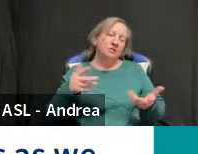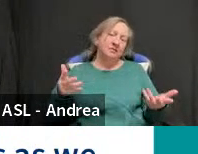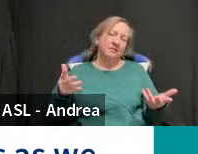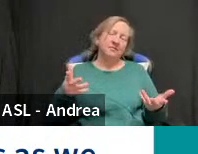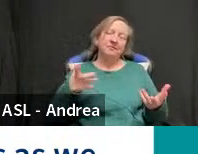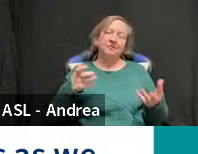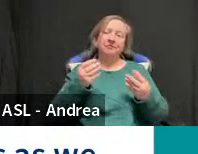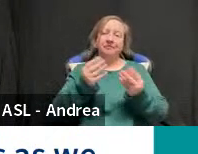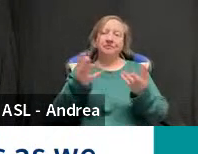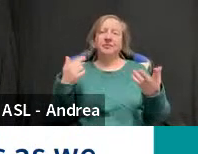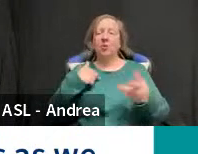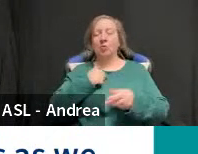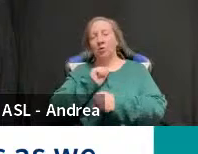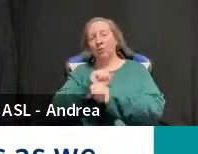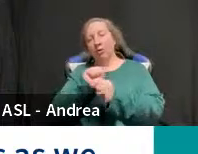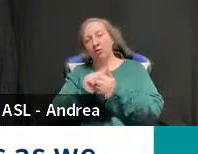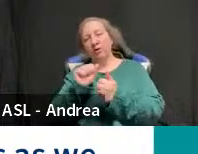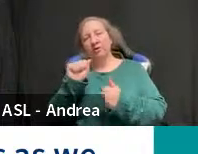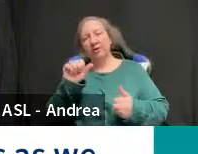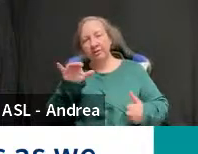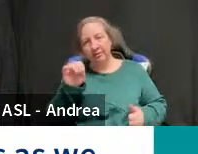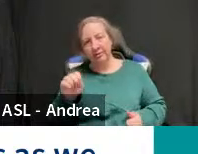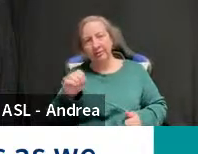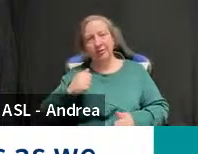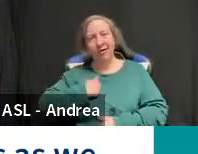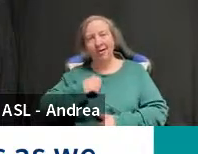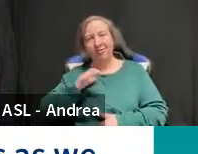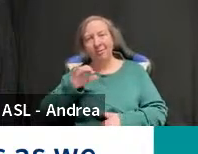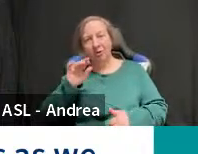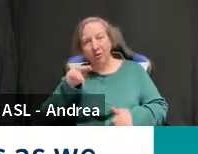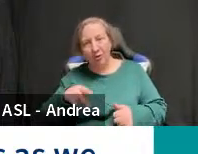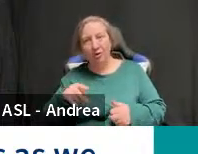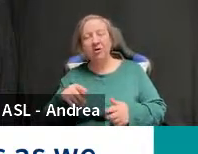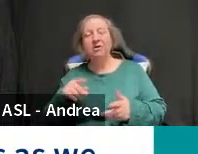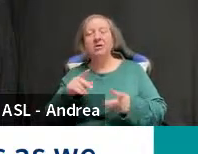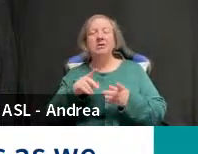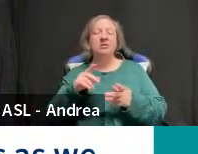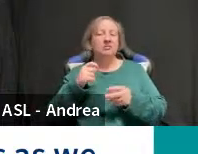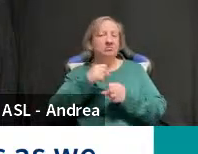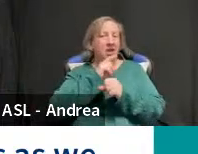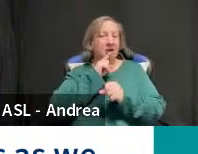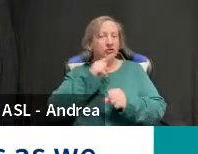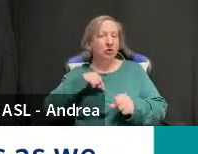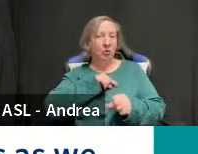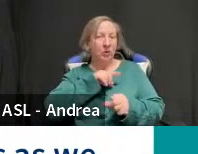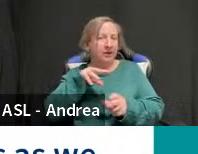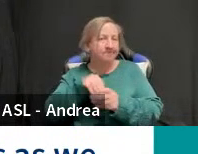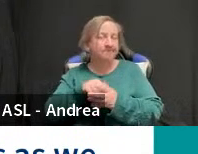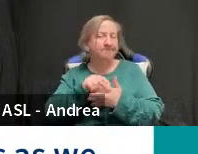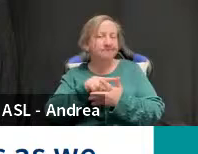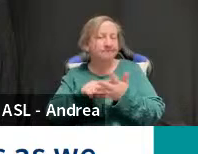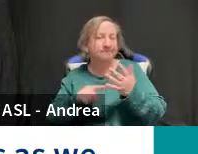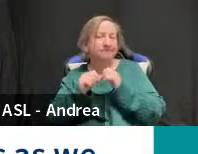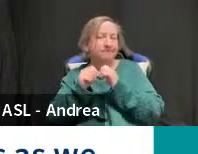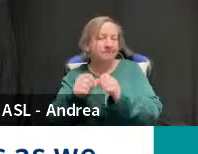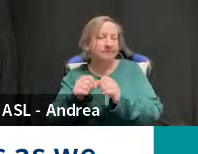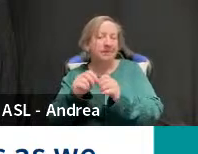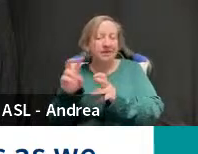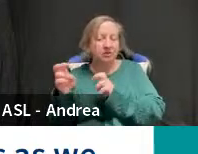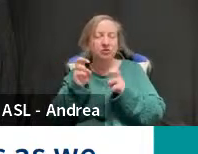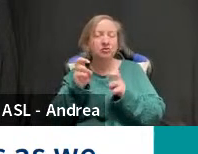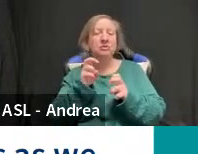been coordinating with the Army Corps on these, and made sure that we've incorporated these ongoing issues into